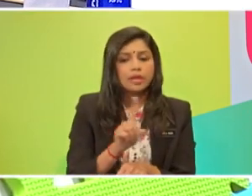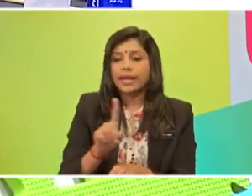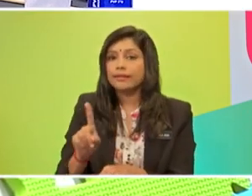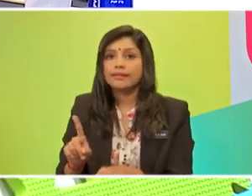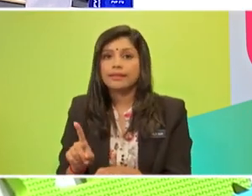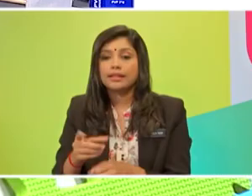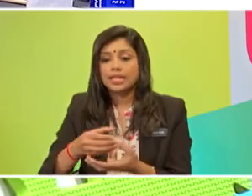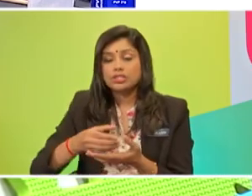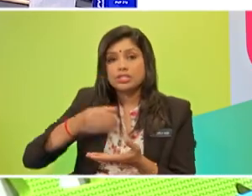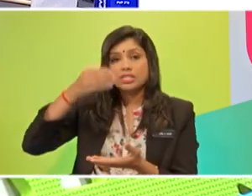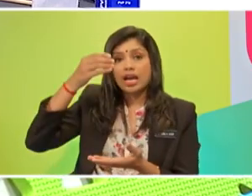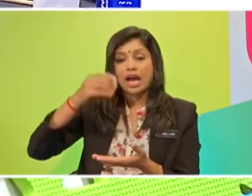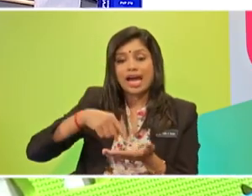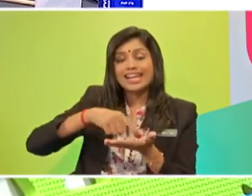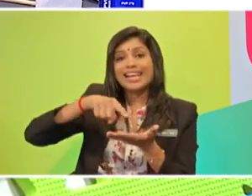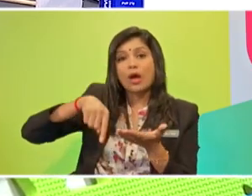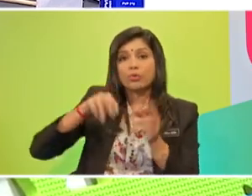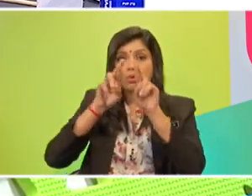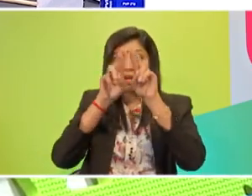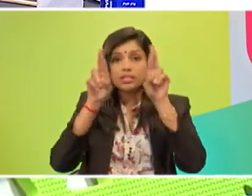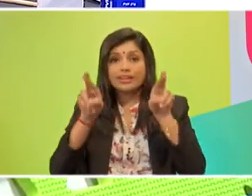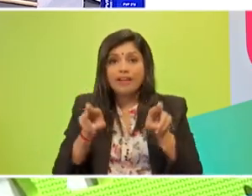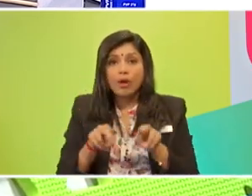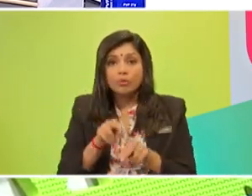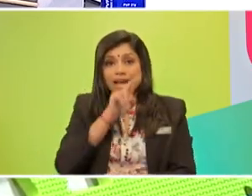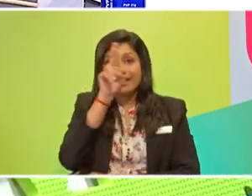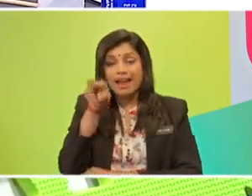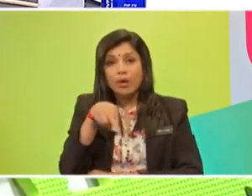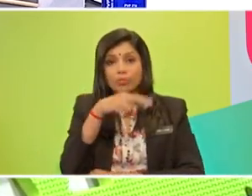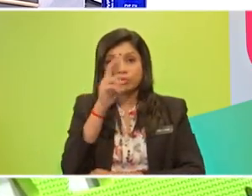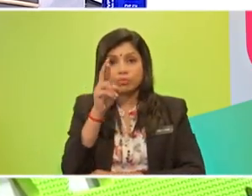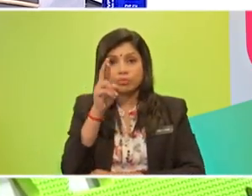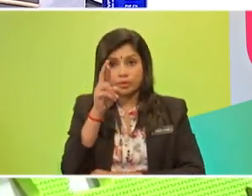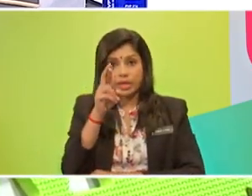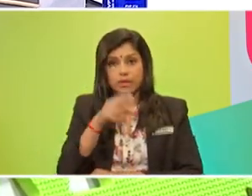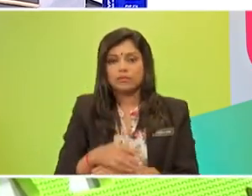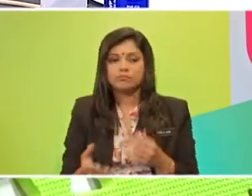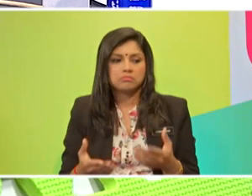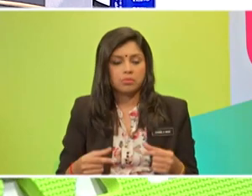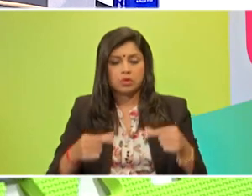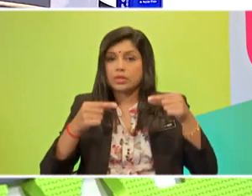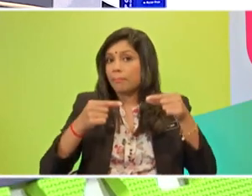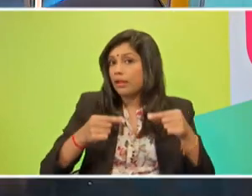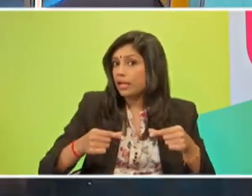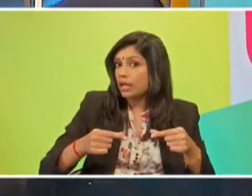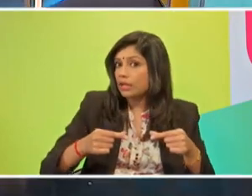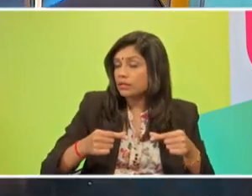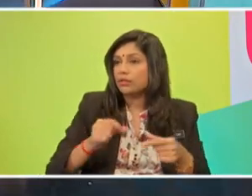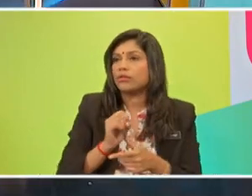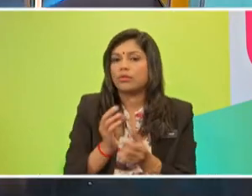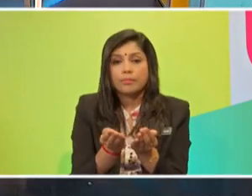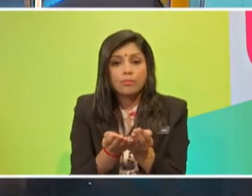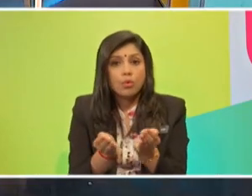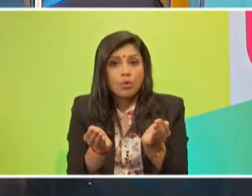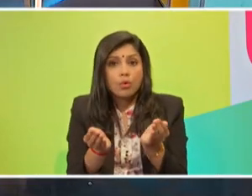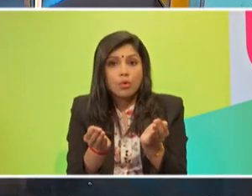trace the shape and cut the circle shape. Okay. Okay. It can be a plate, mm-hmm. it can be a bowl,